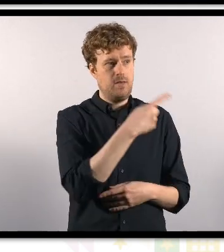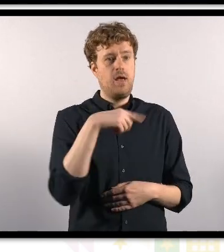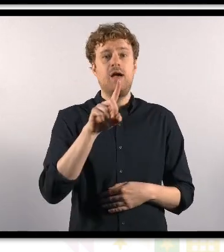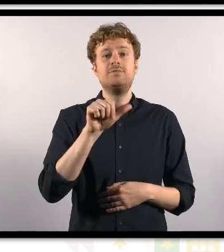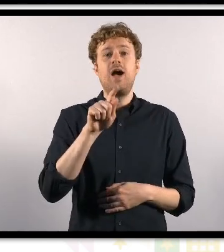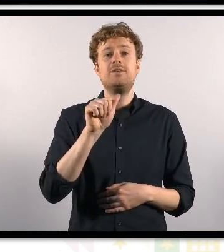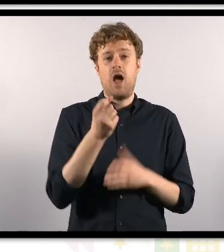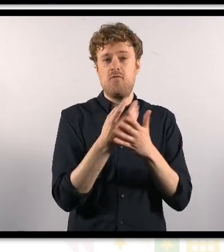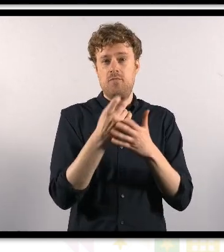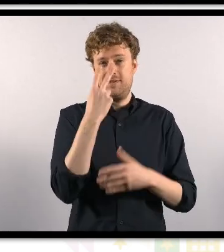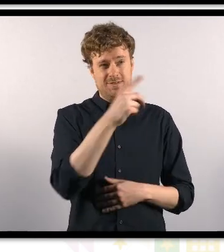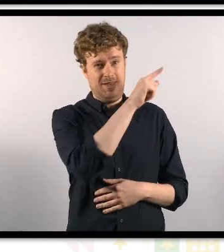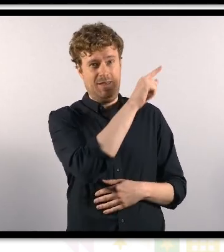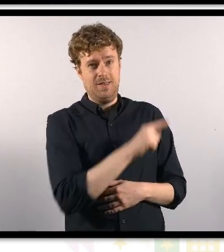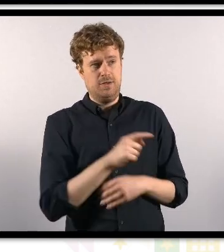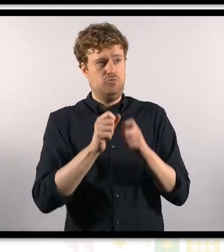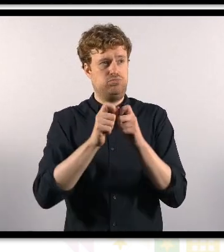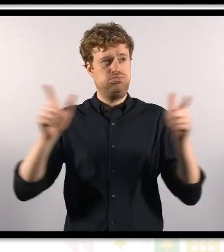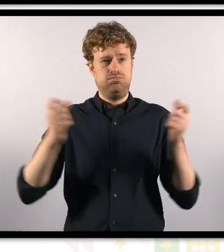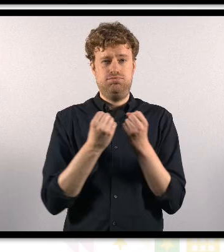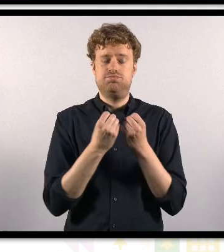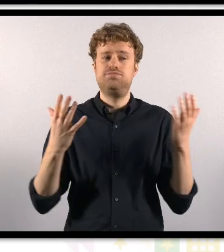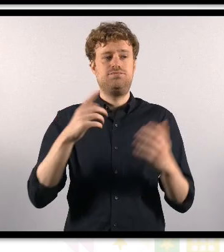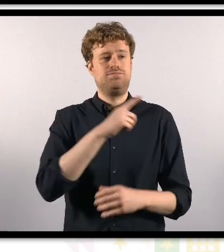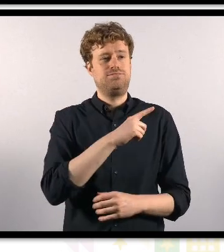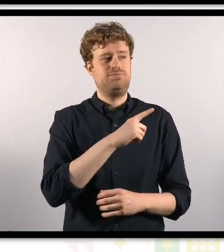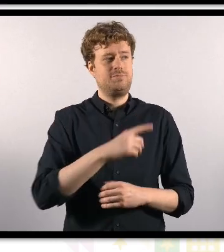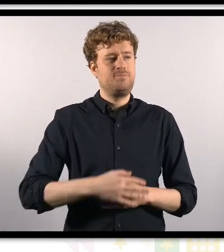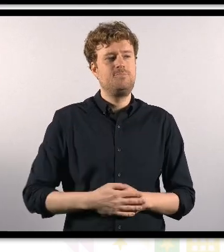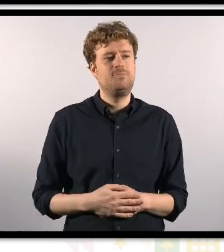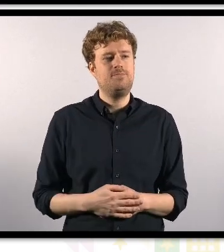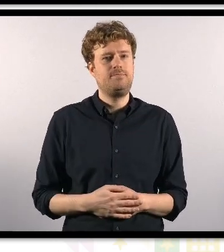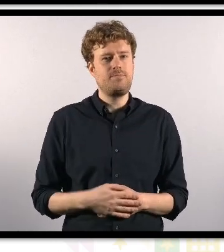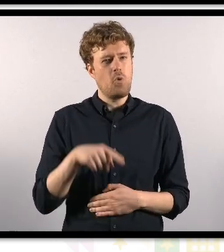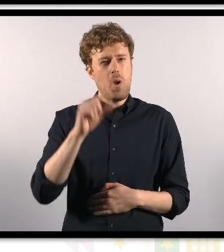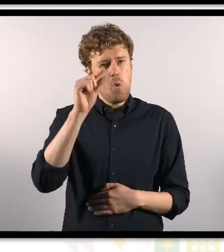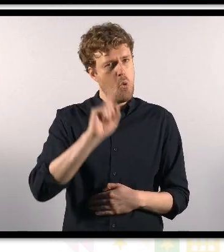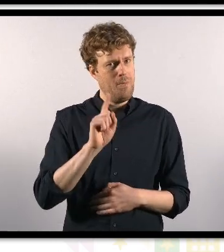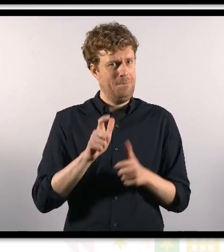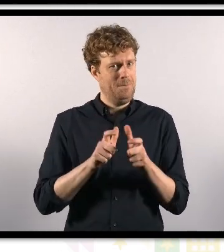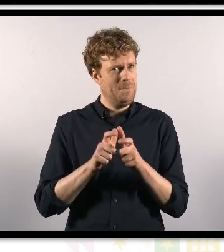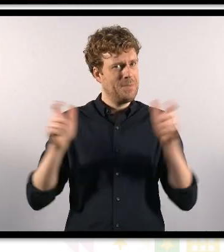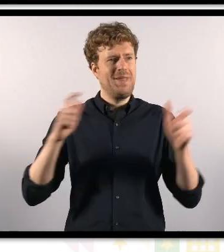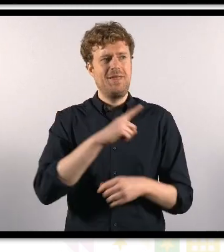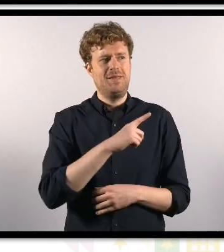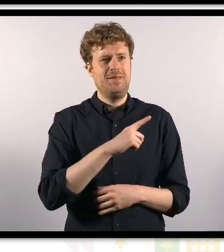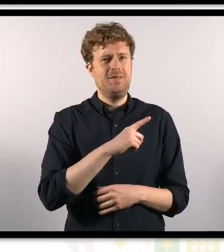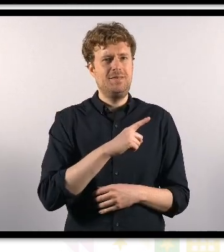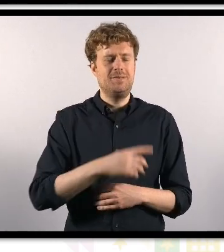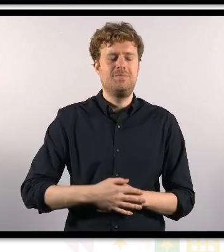so incidents impact our ability to provide the highest quality experience to our customers, and that's